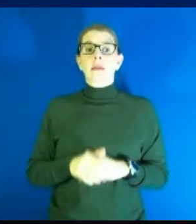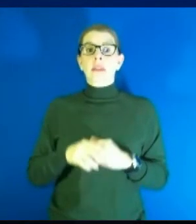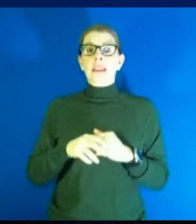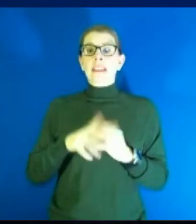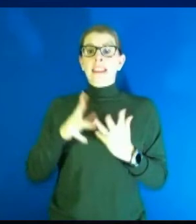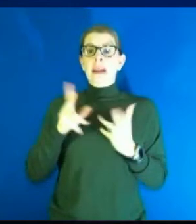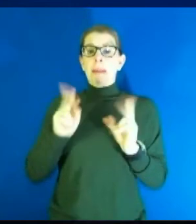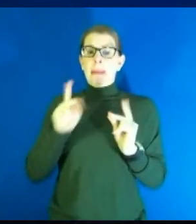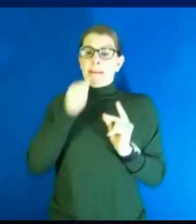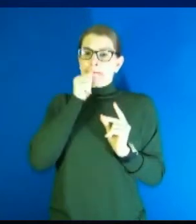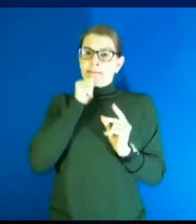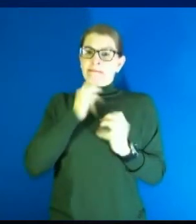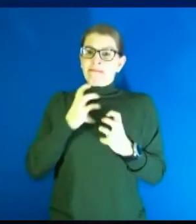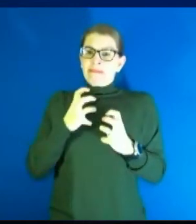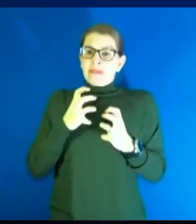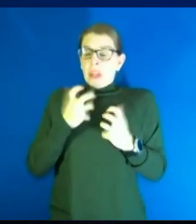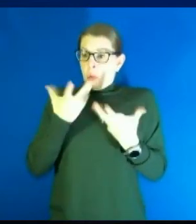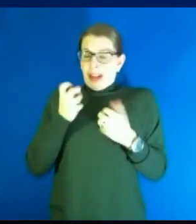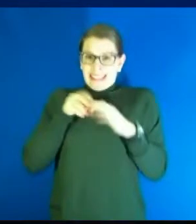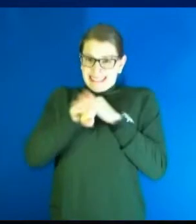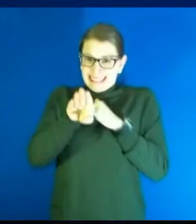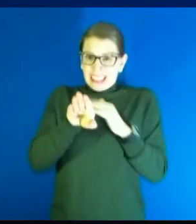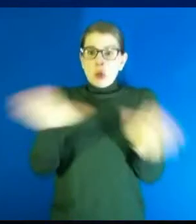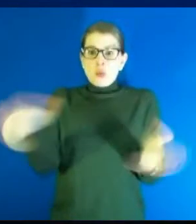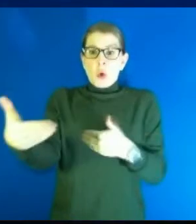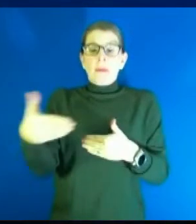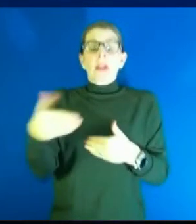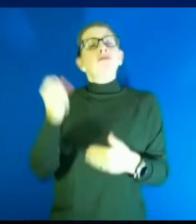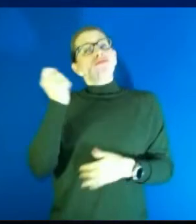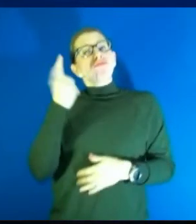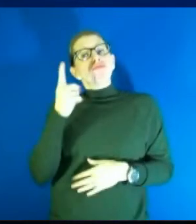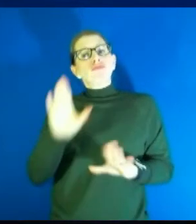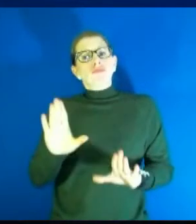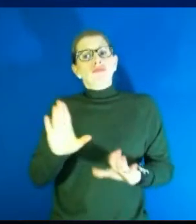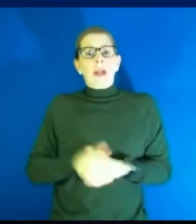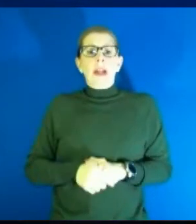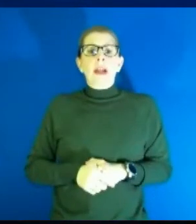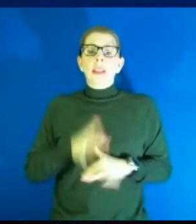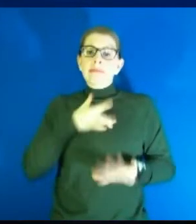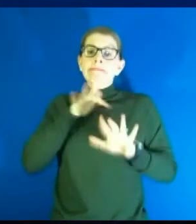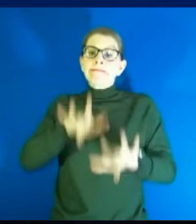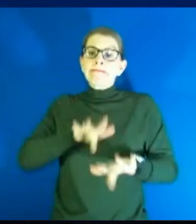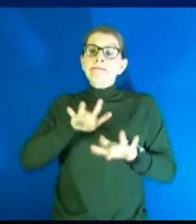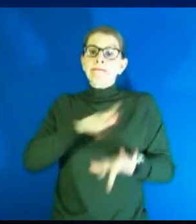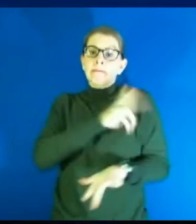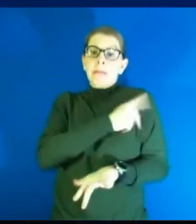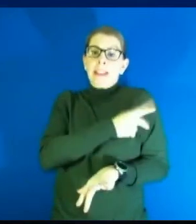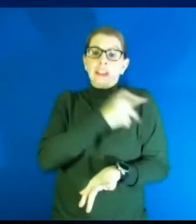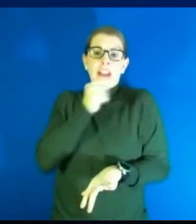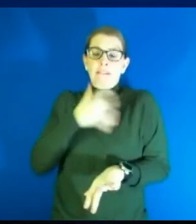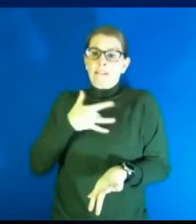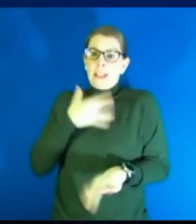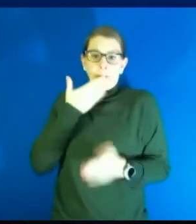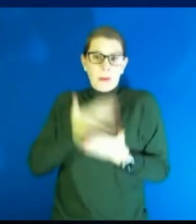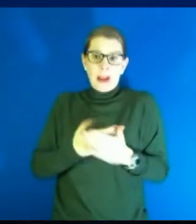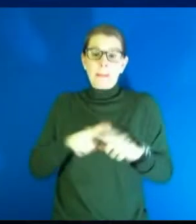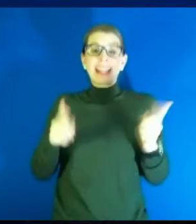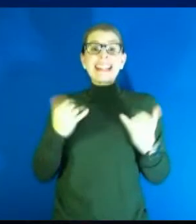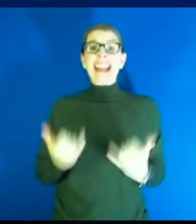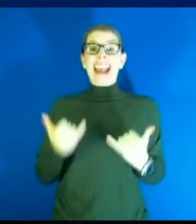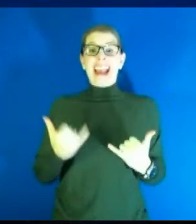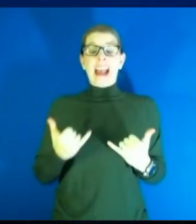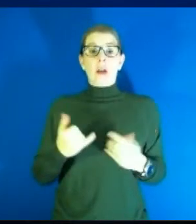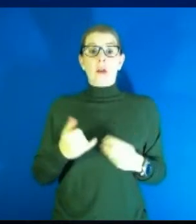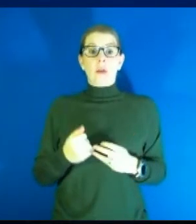really wanting to get back, and it's totally understandable. We all have deep sympathy for patients in that position. Now we see kind of